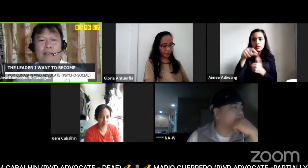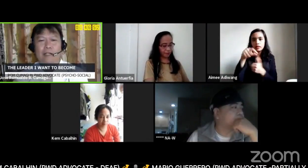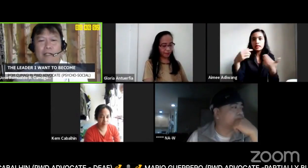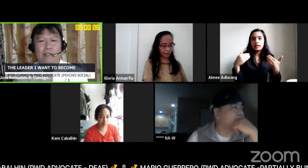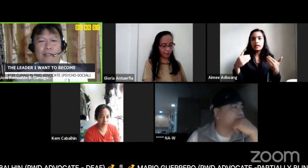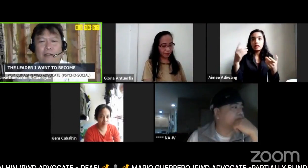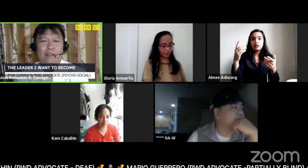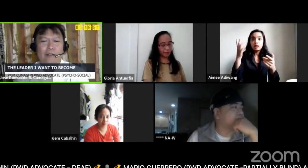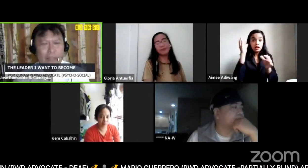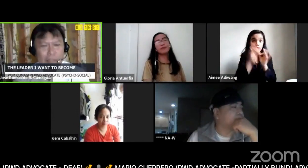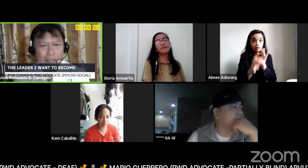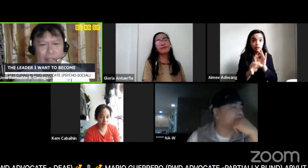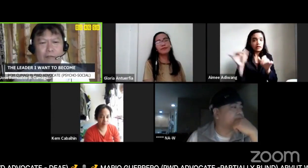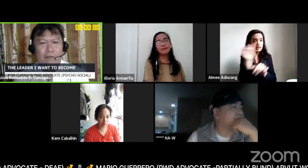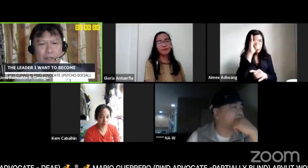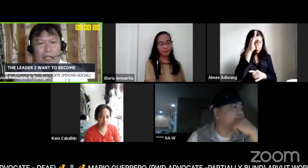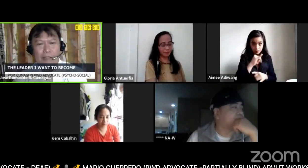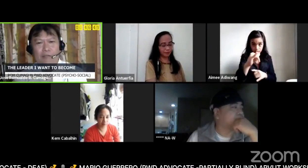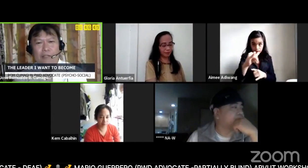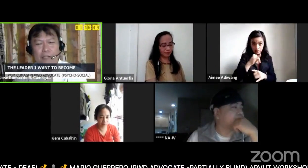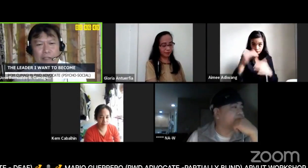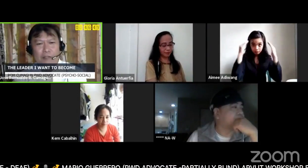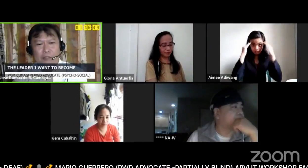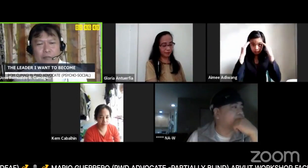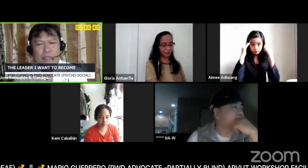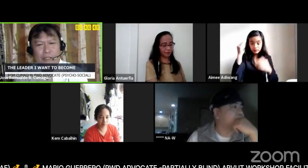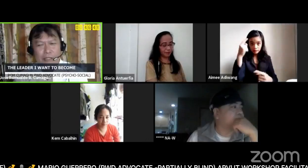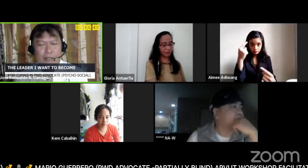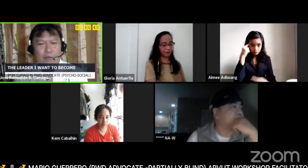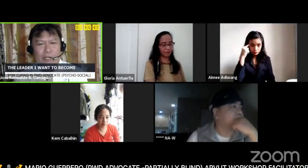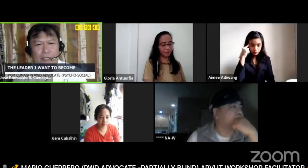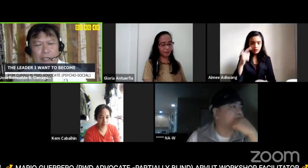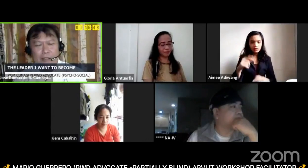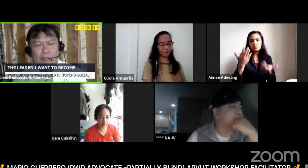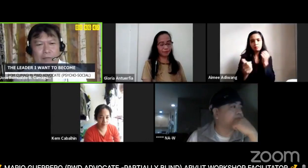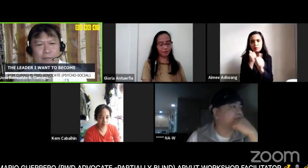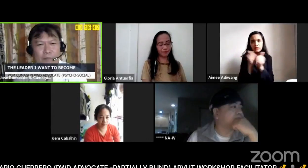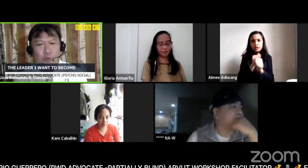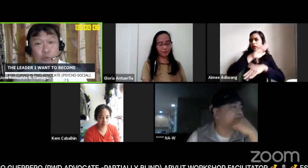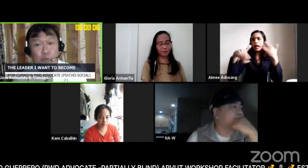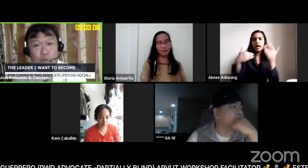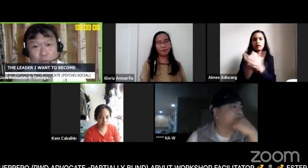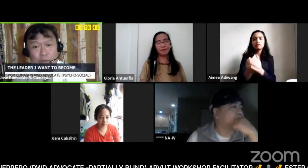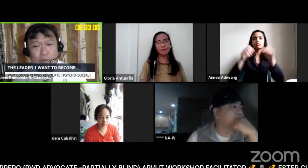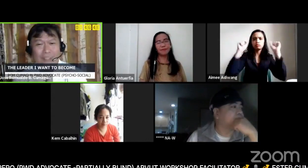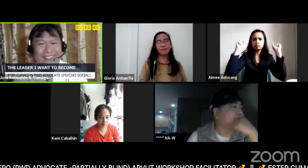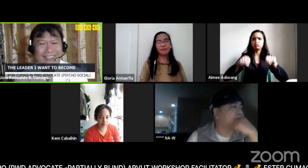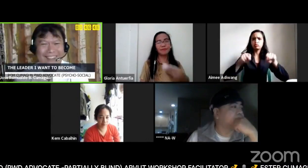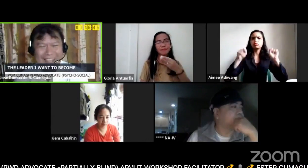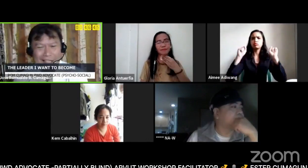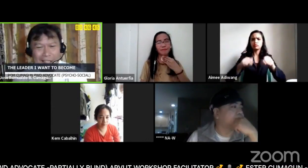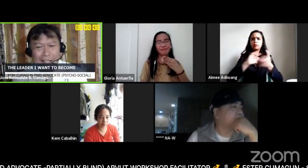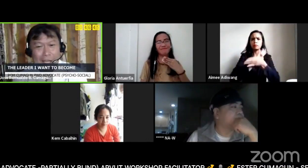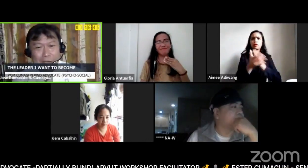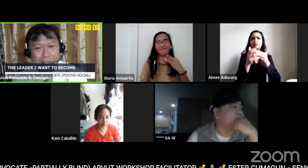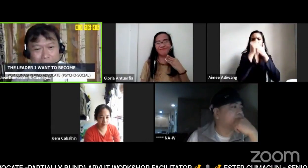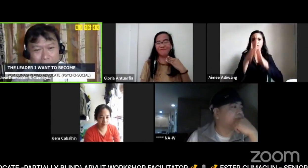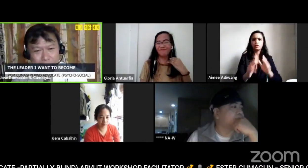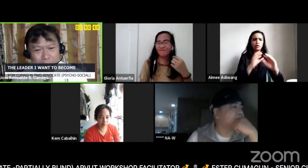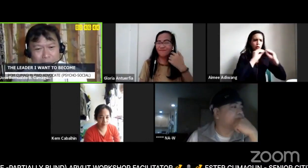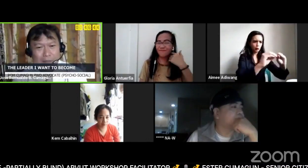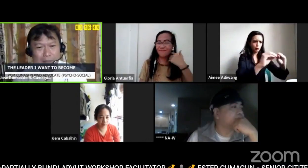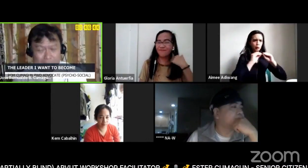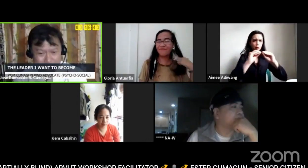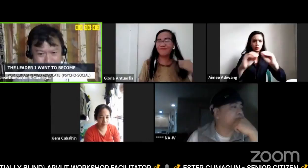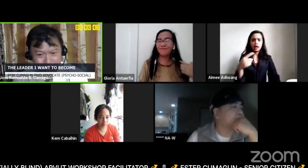country really very active in leadership, leading one another for good. Now